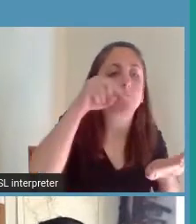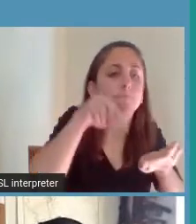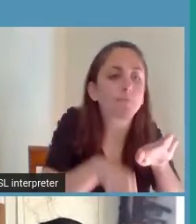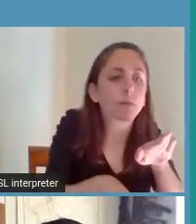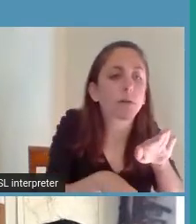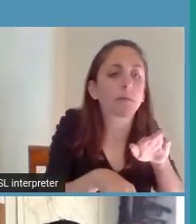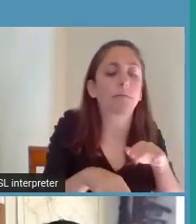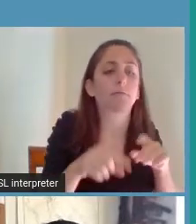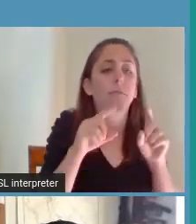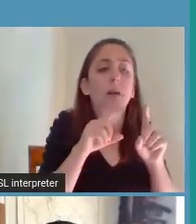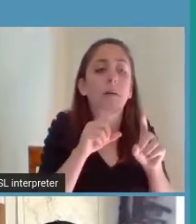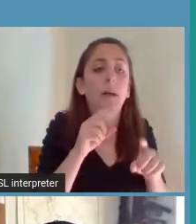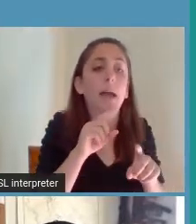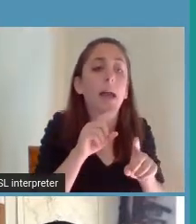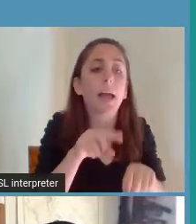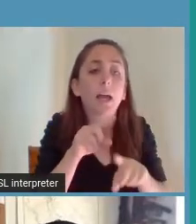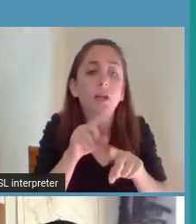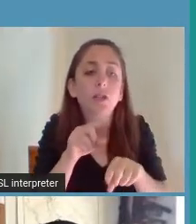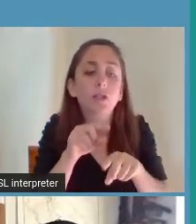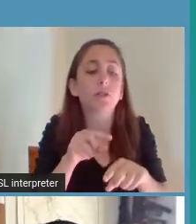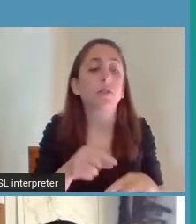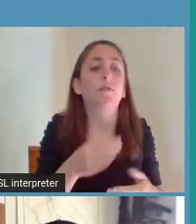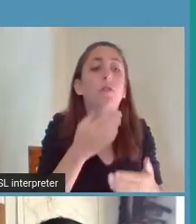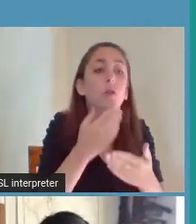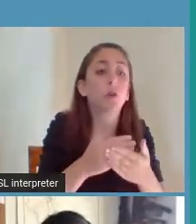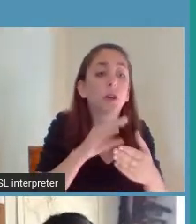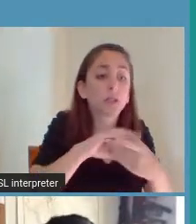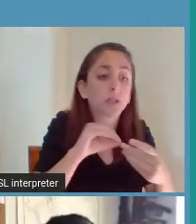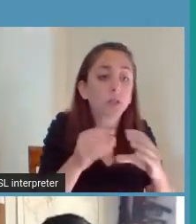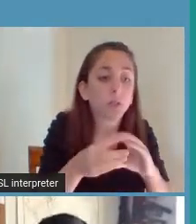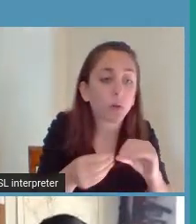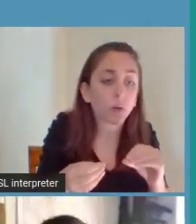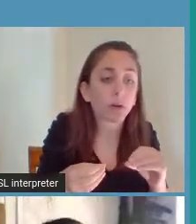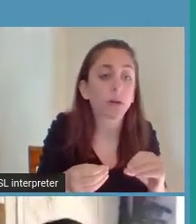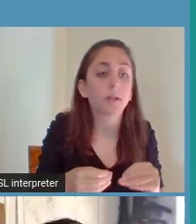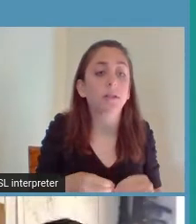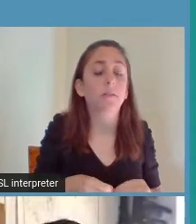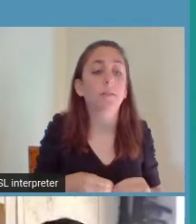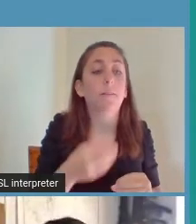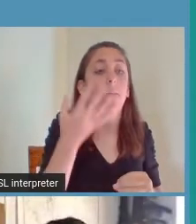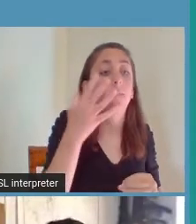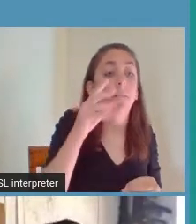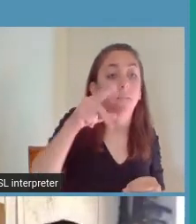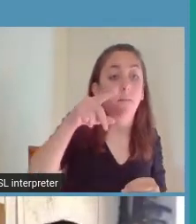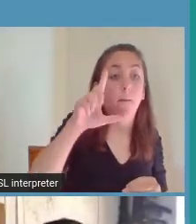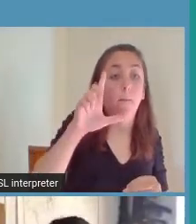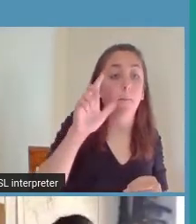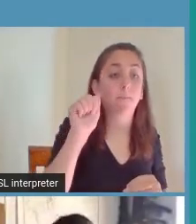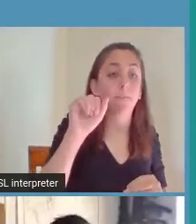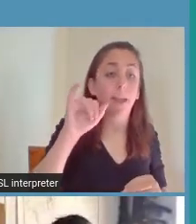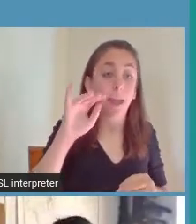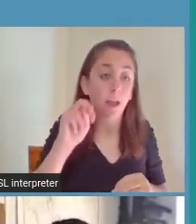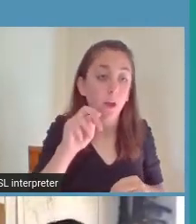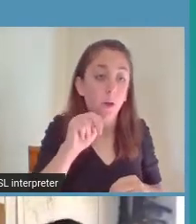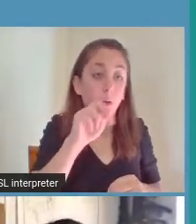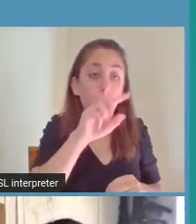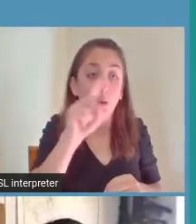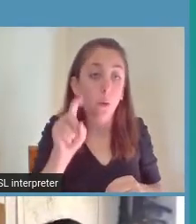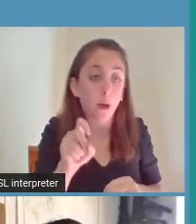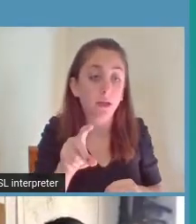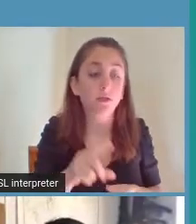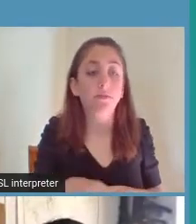that have really good stories. And so while Five Plain Questions is a simple title and it's a play on the museum's